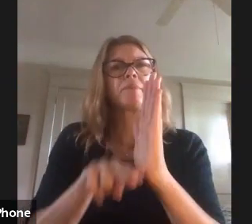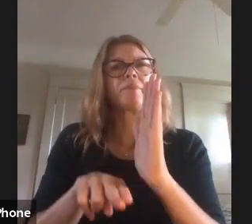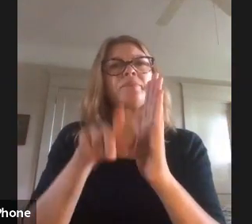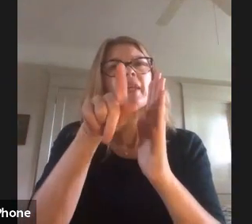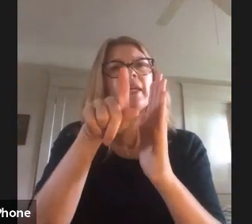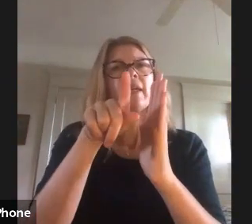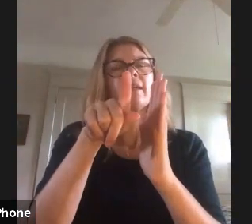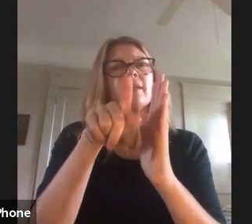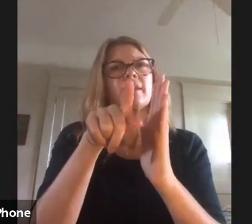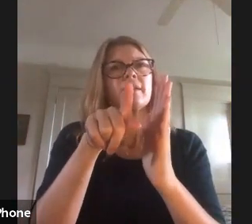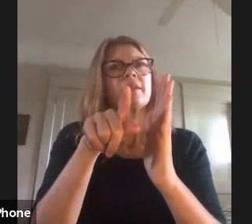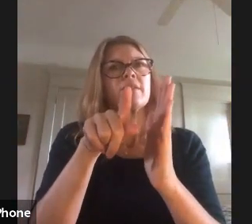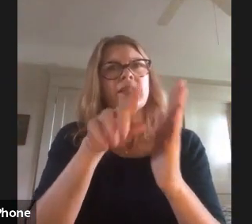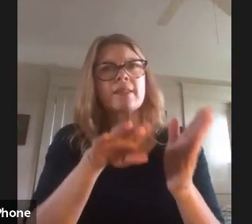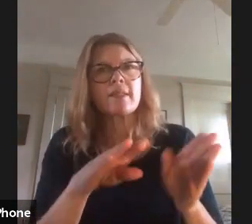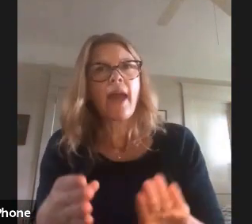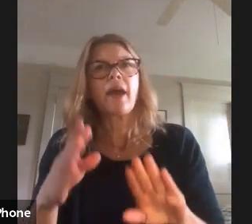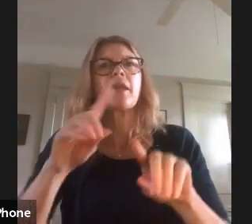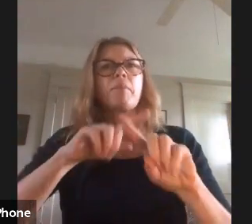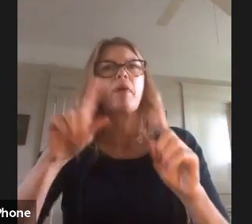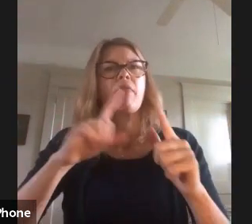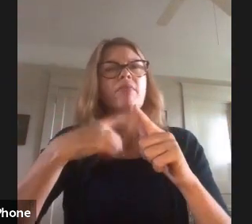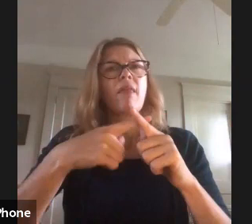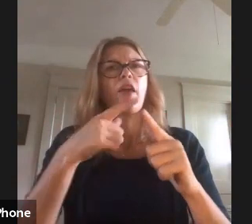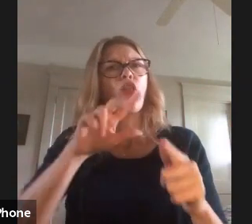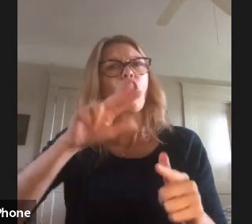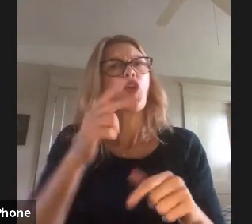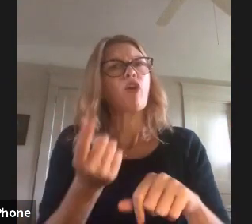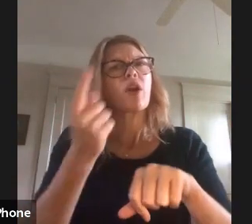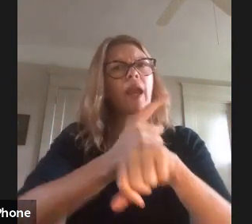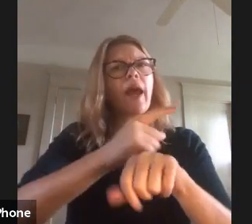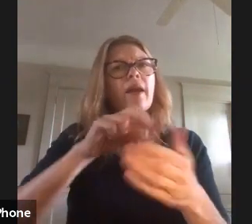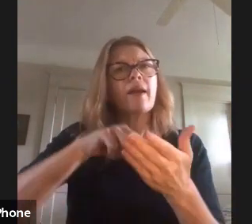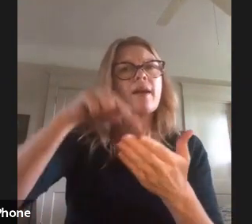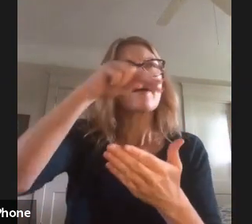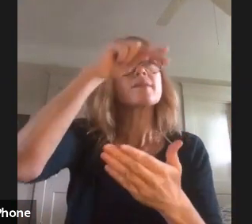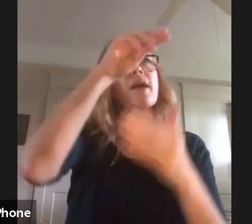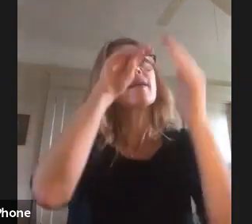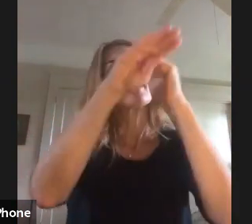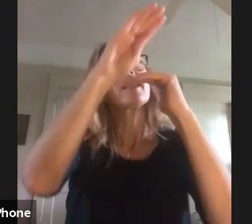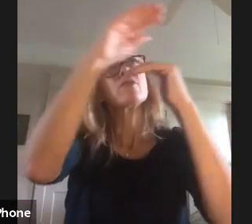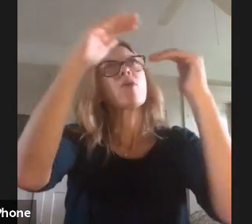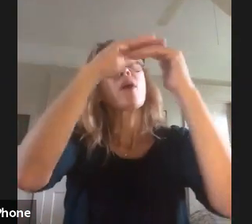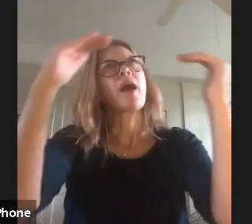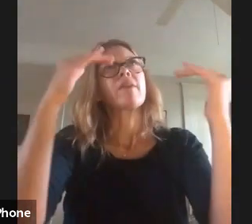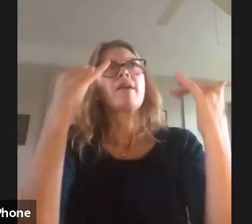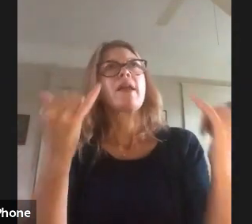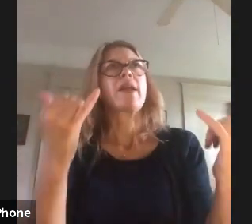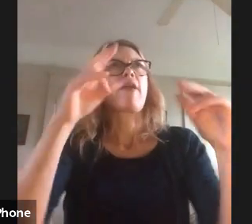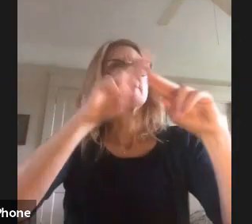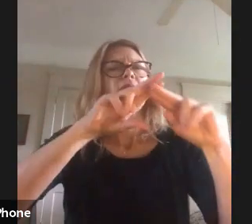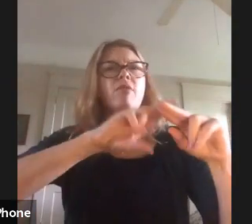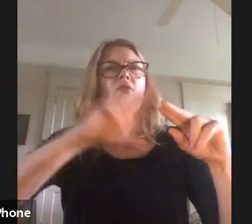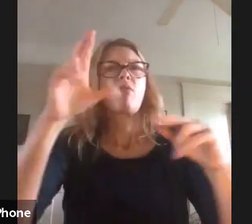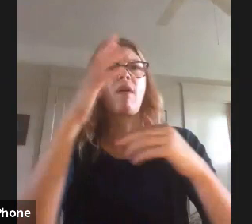On the third day, he rose again. He ascended into heaven and is seated at the right hand of the Father.